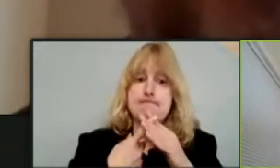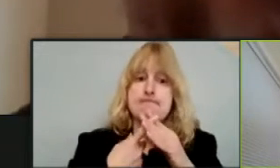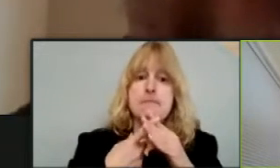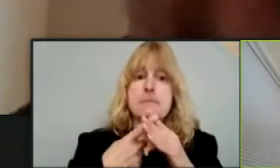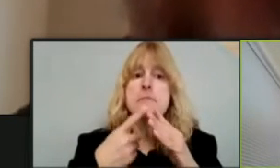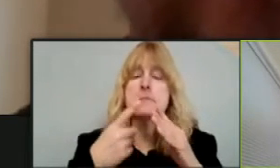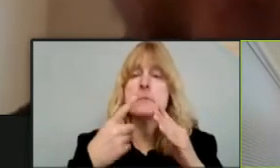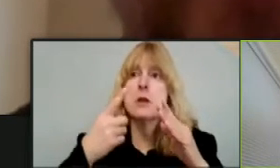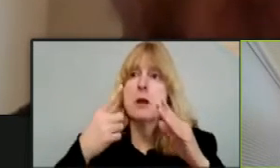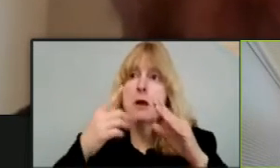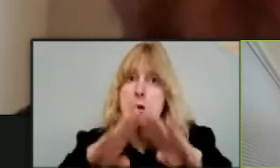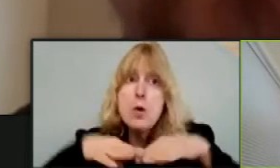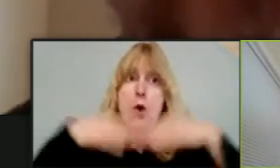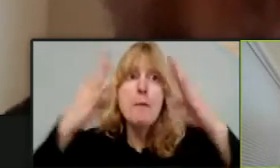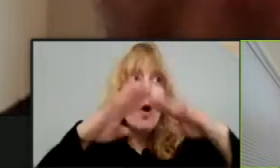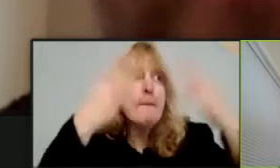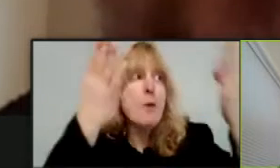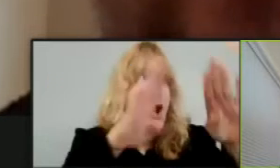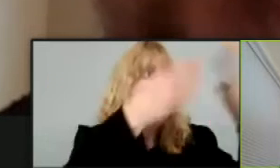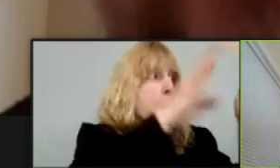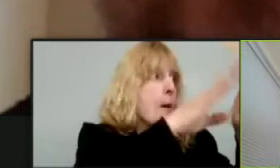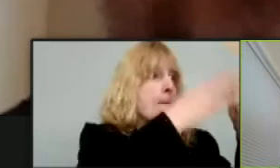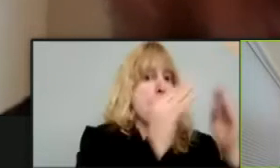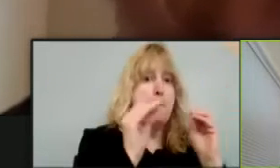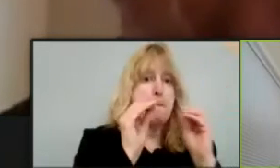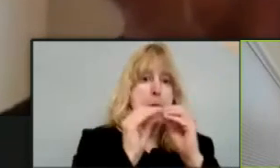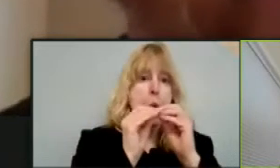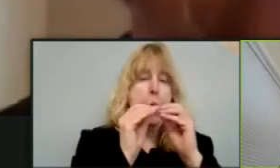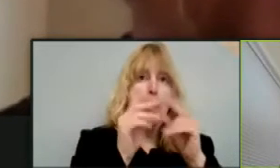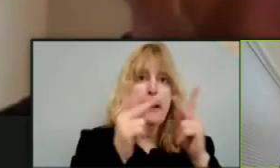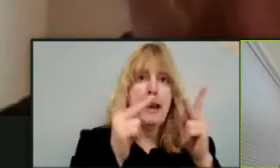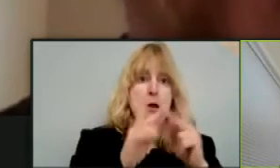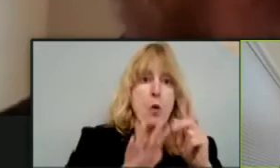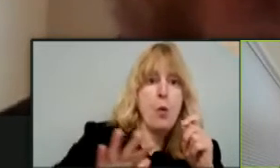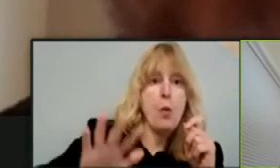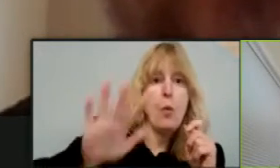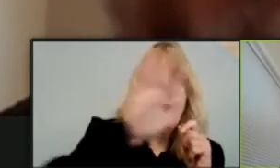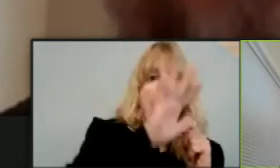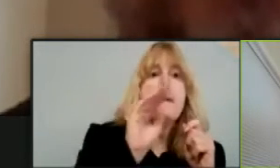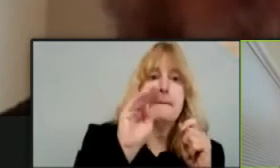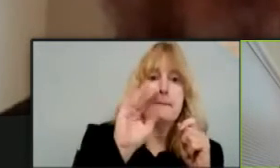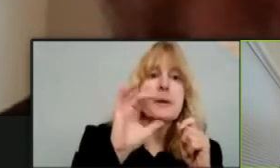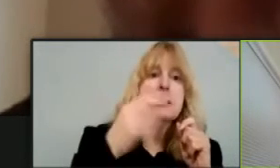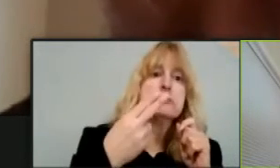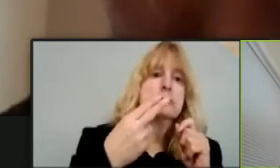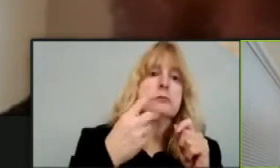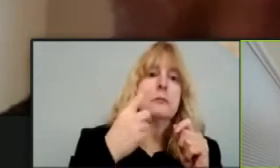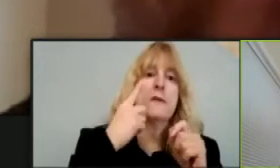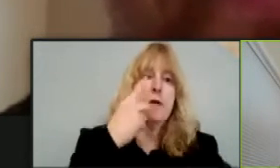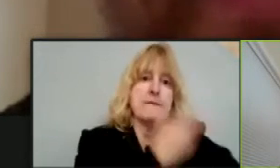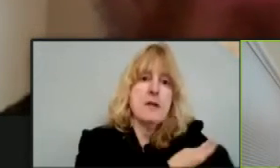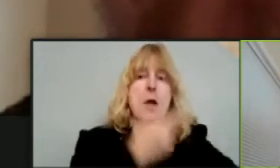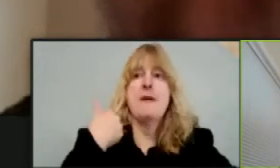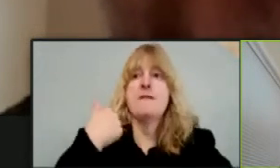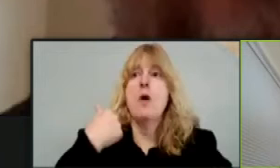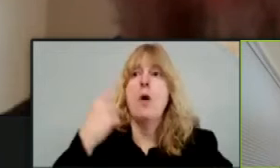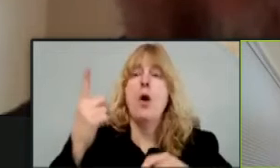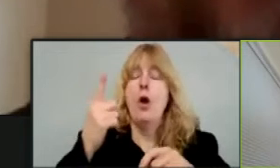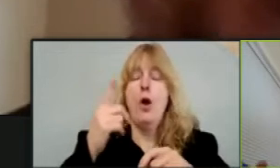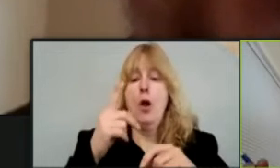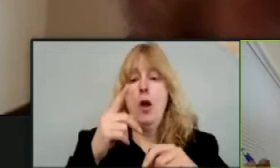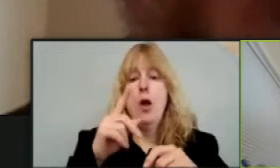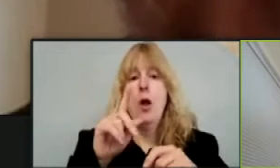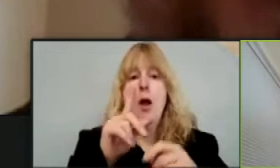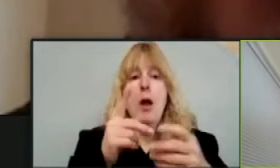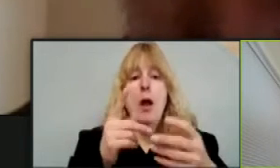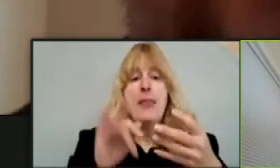more individuals across Michigan. Prior to this, it was in what CDC calls Priority Group 1A, which